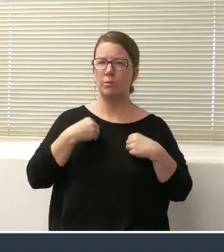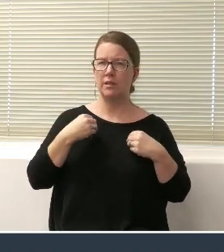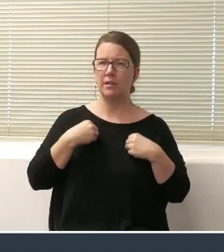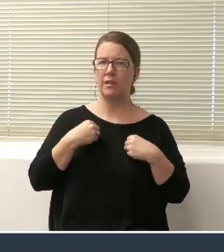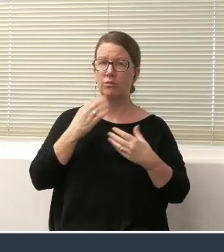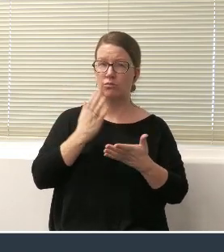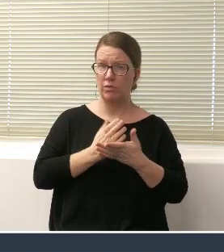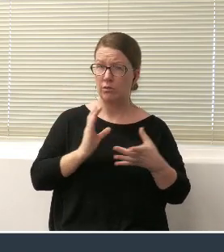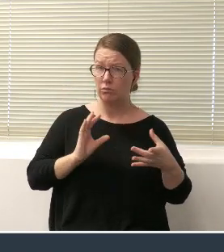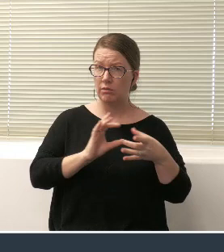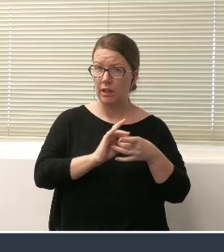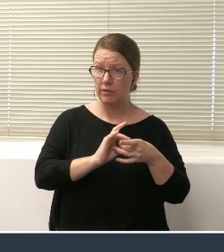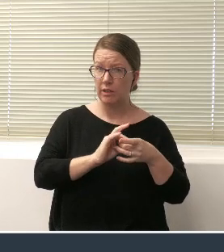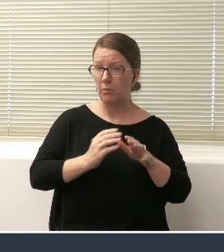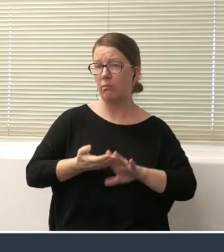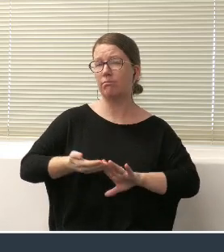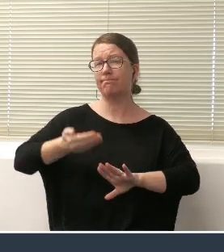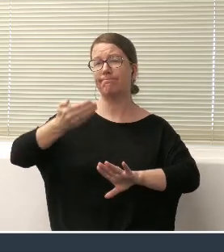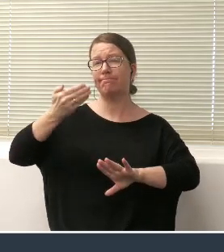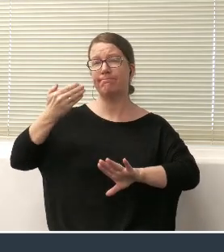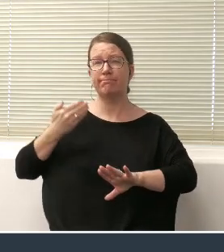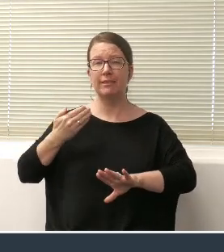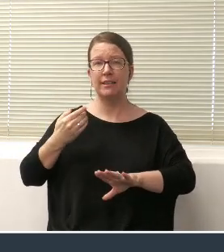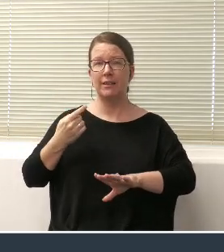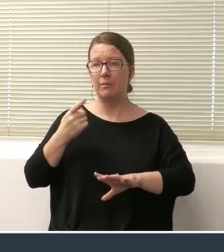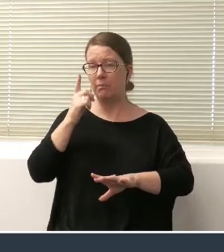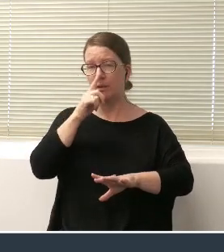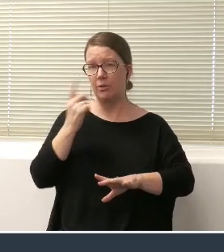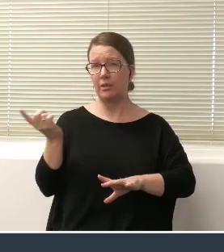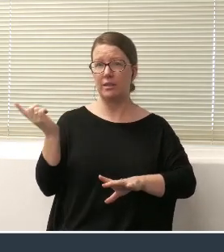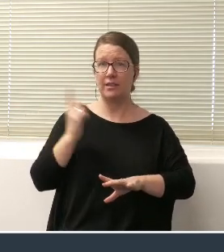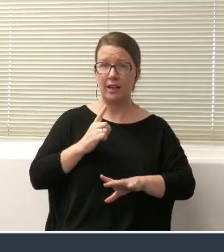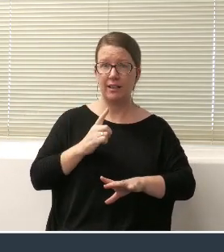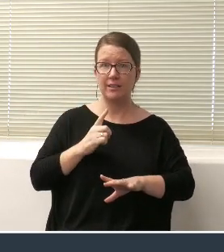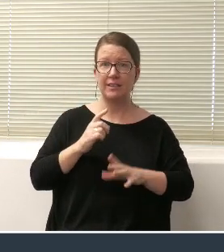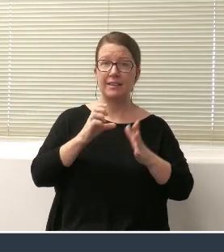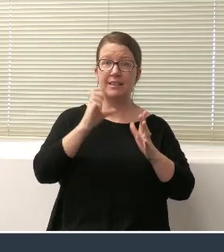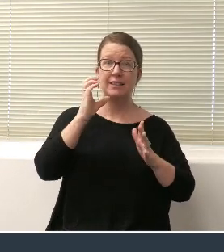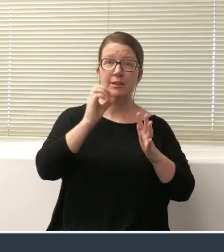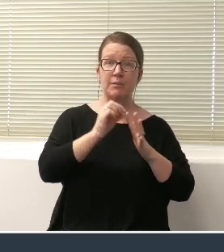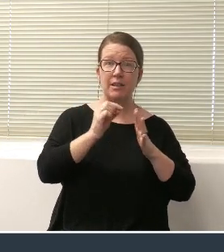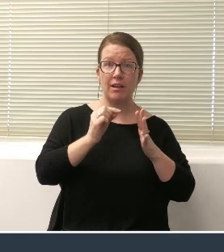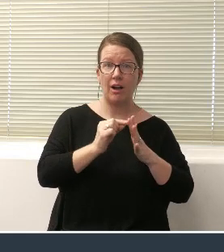get told, and if I remember rightly going way back, CPI takes into account for bananas. We don't